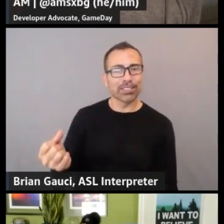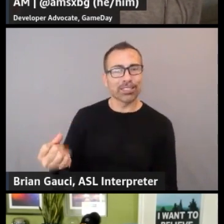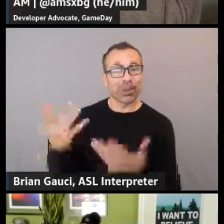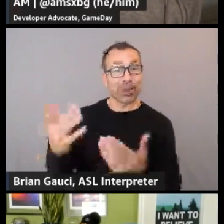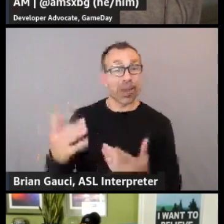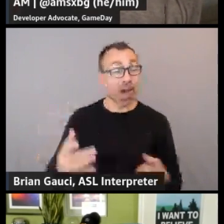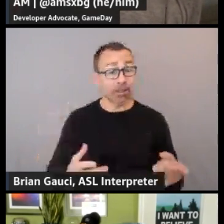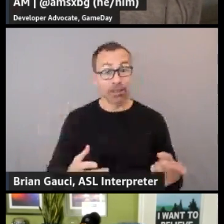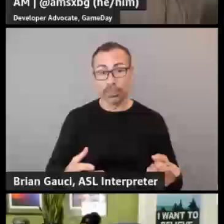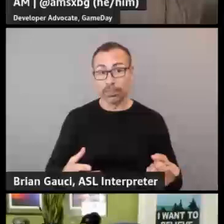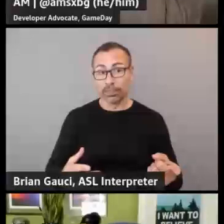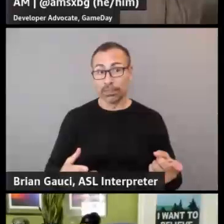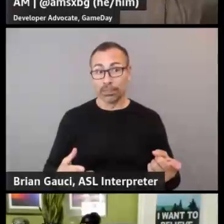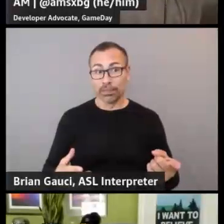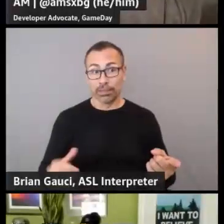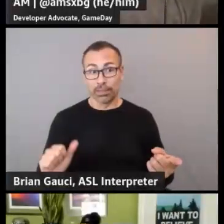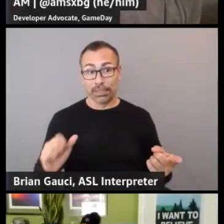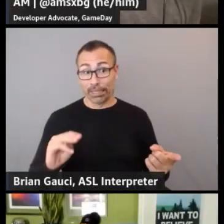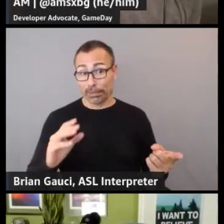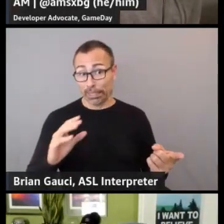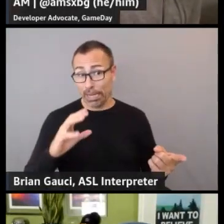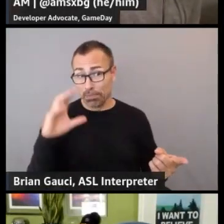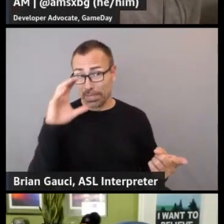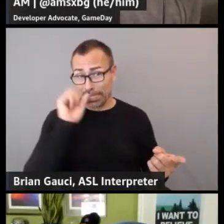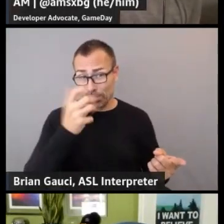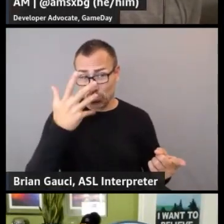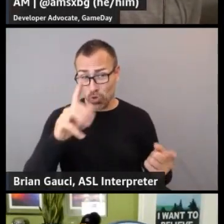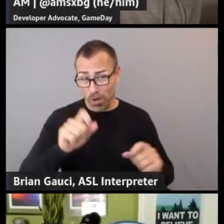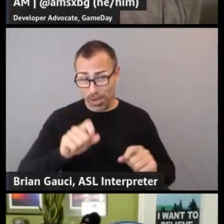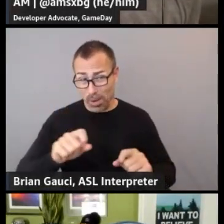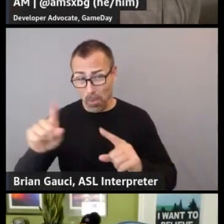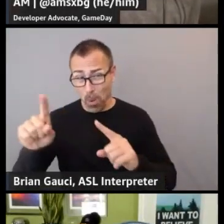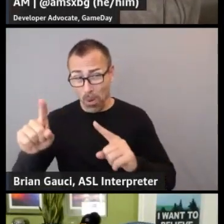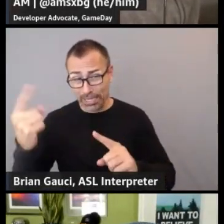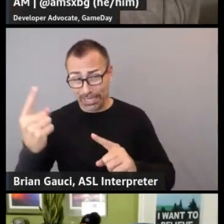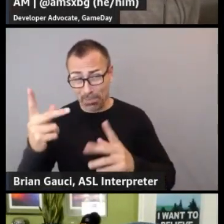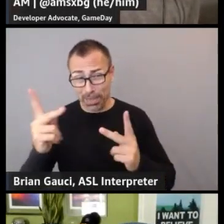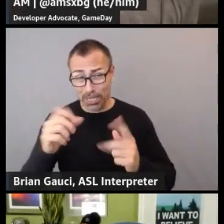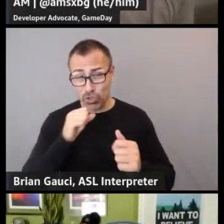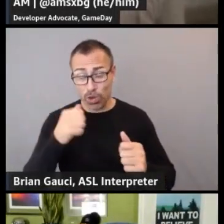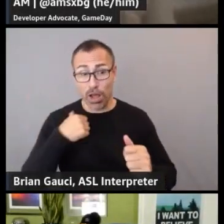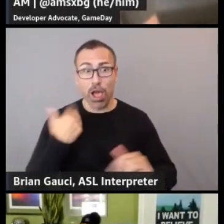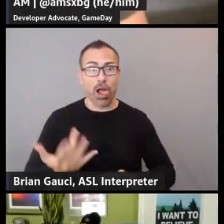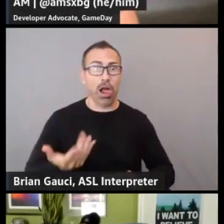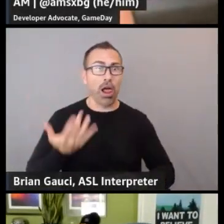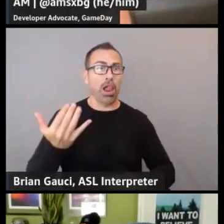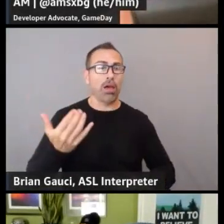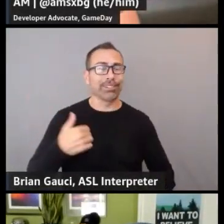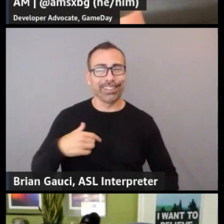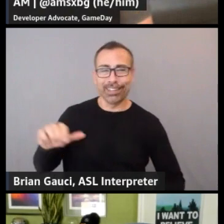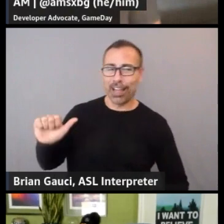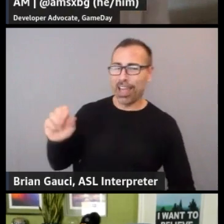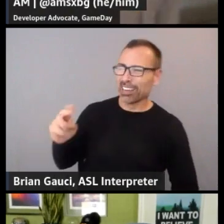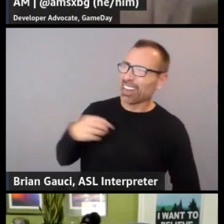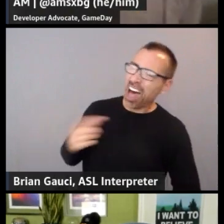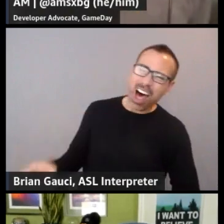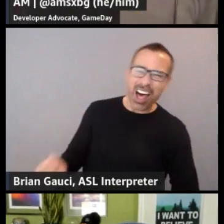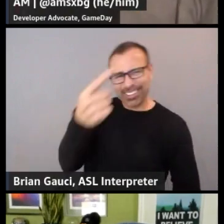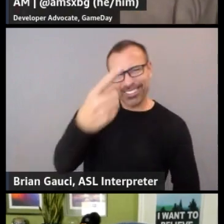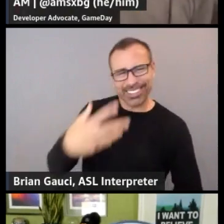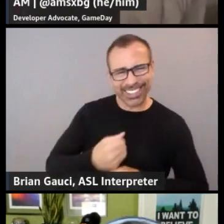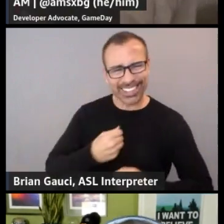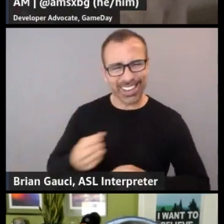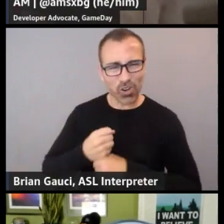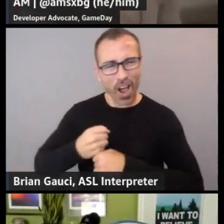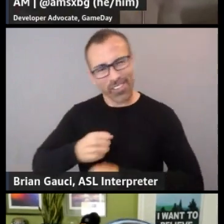we're not going to be. Yeah, don't worry. It's well, actually, I was going to get a coffee. Yeah, well, unfortunately, you won't have much time for